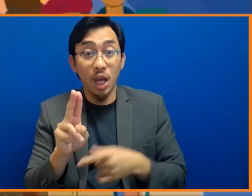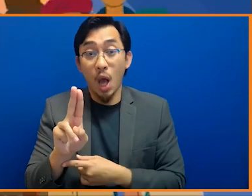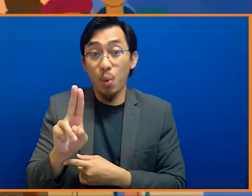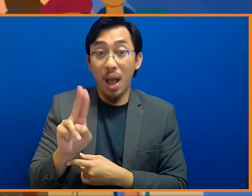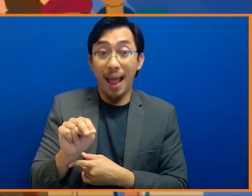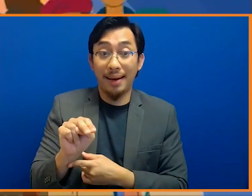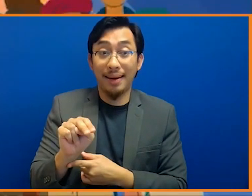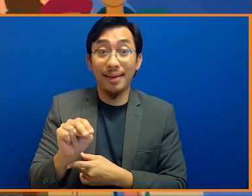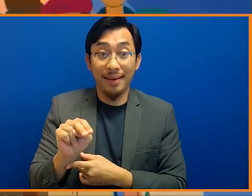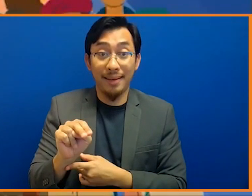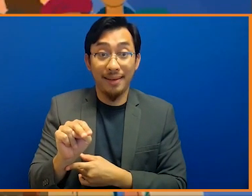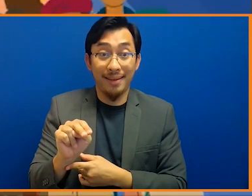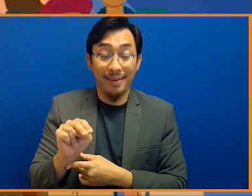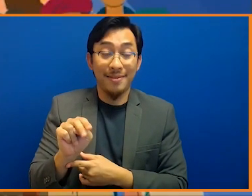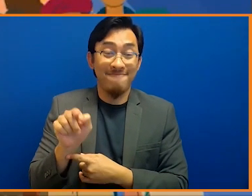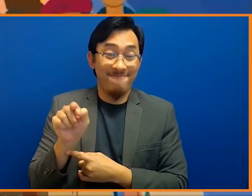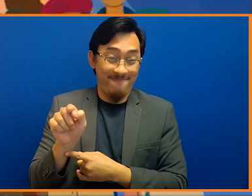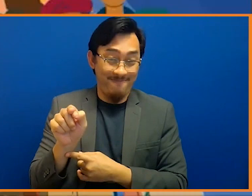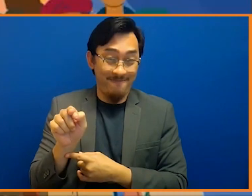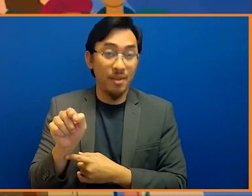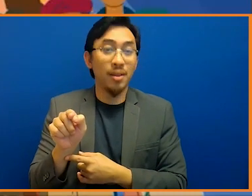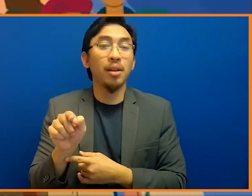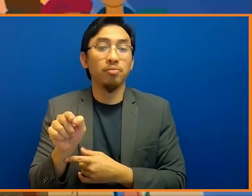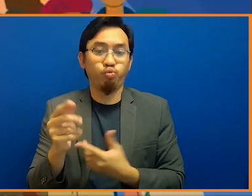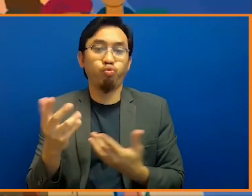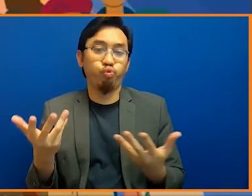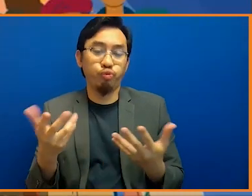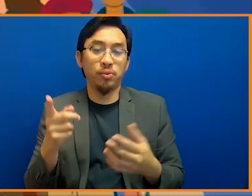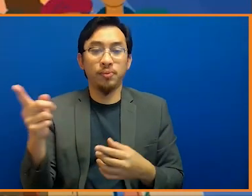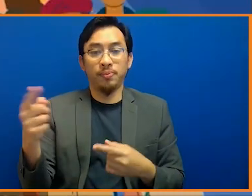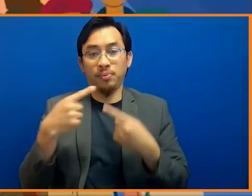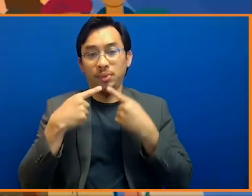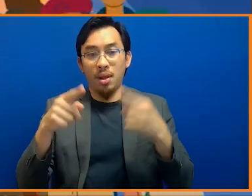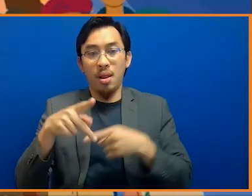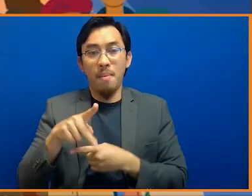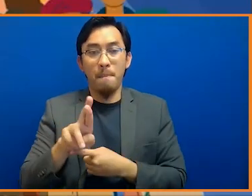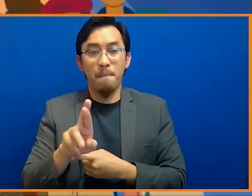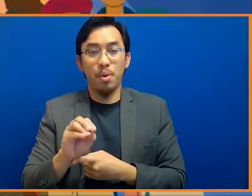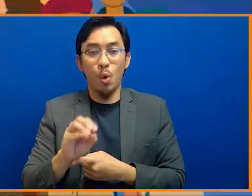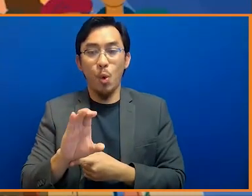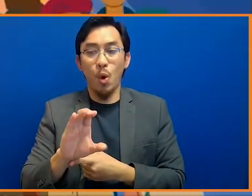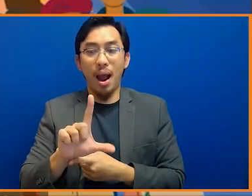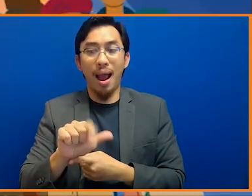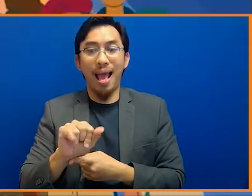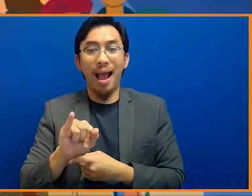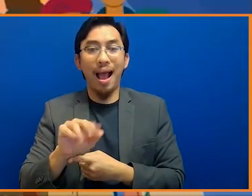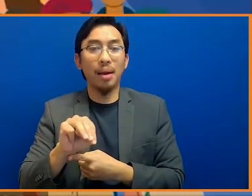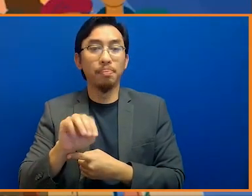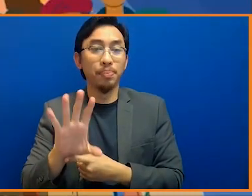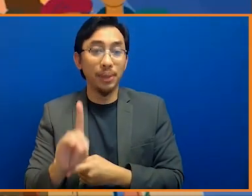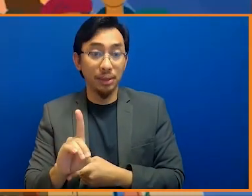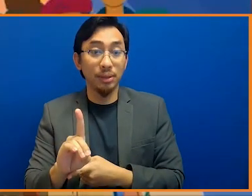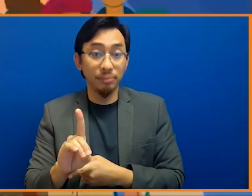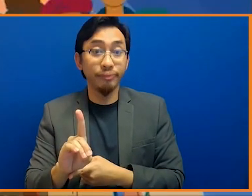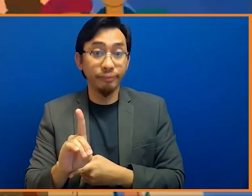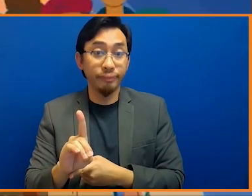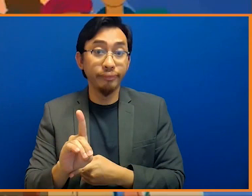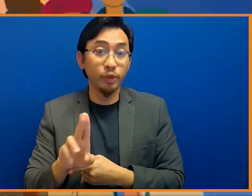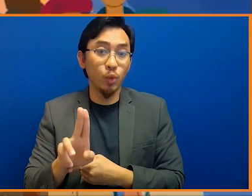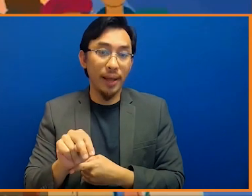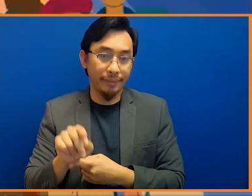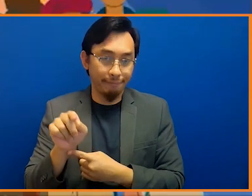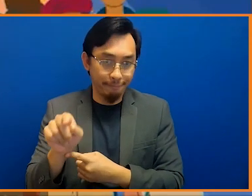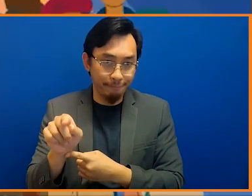United Nations General Assembly proclaimed what they name it as UN Decade